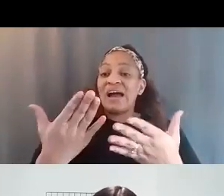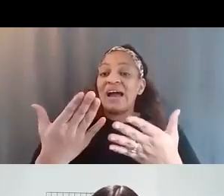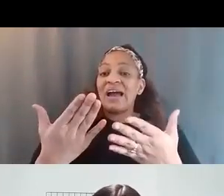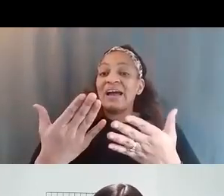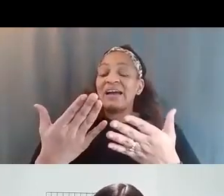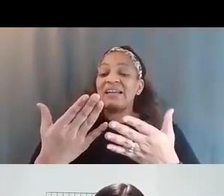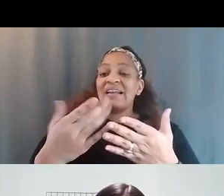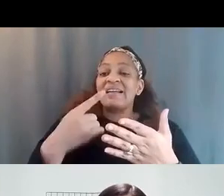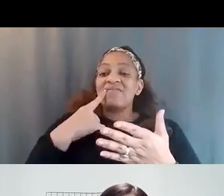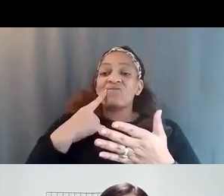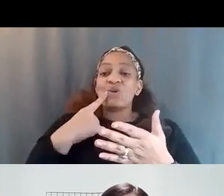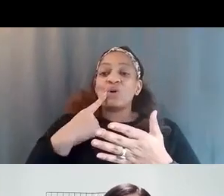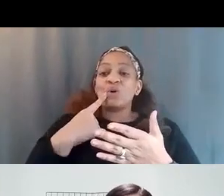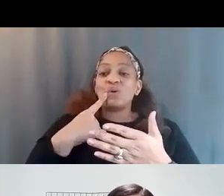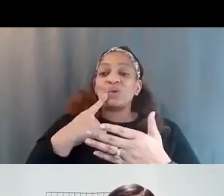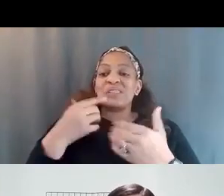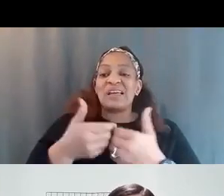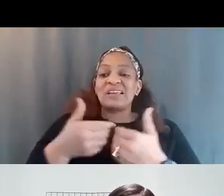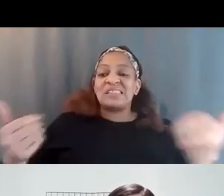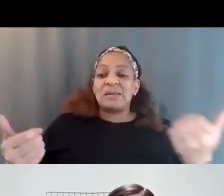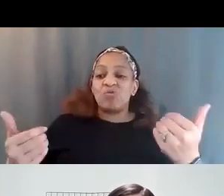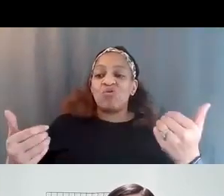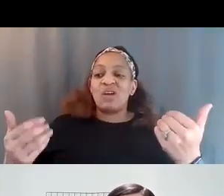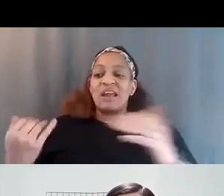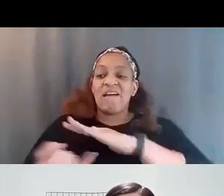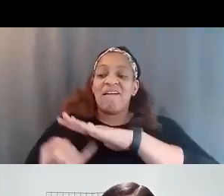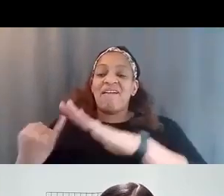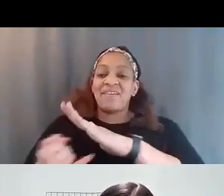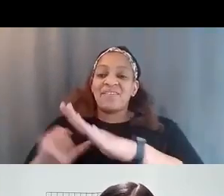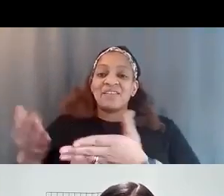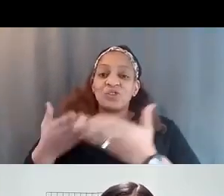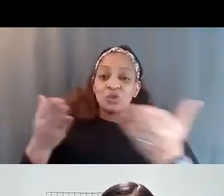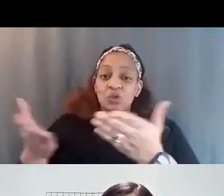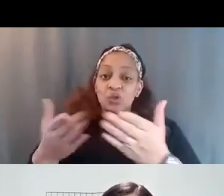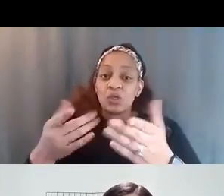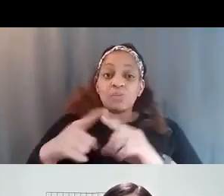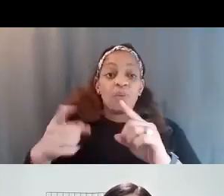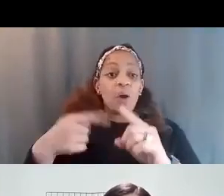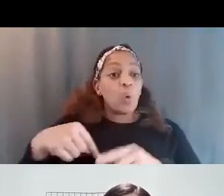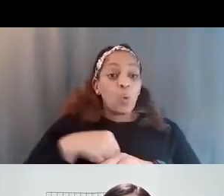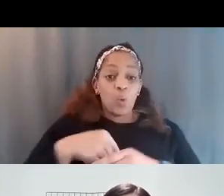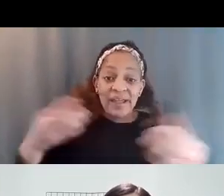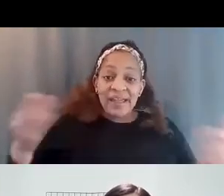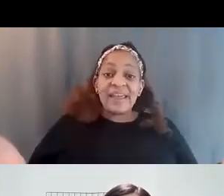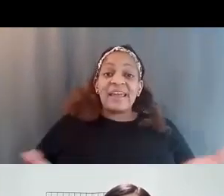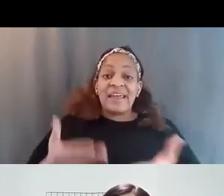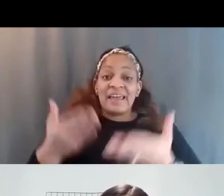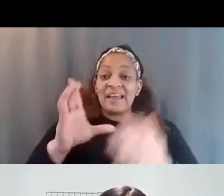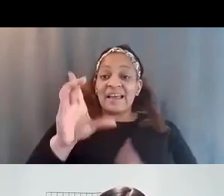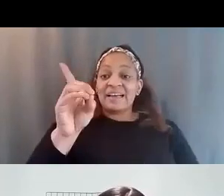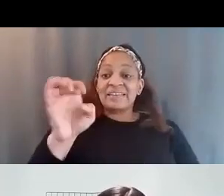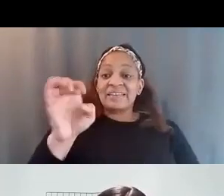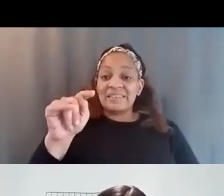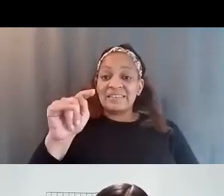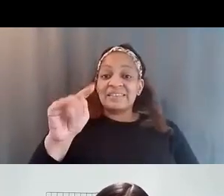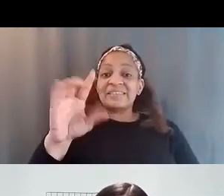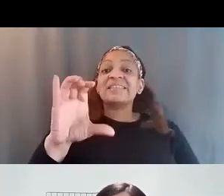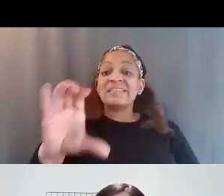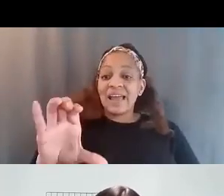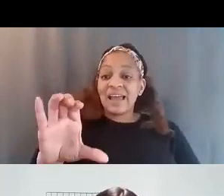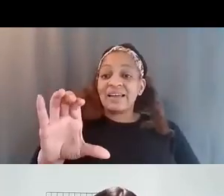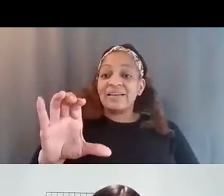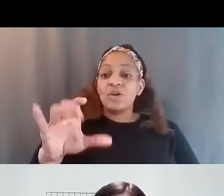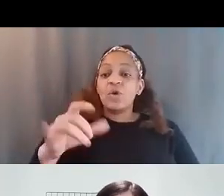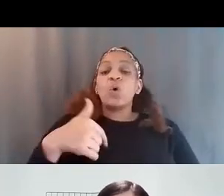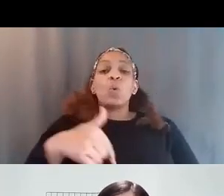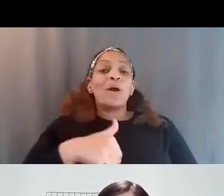segregated services, but we at the DETAC worked to ensure that we knew that Daniel